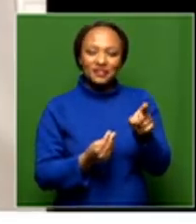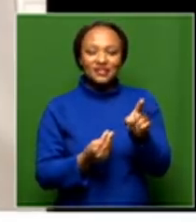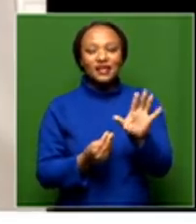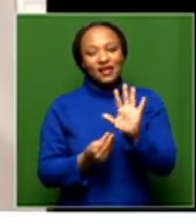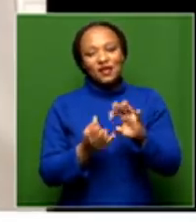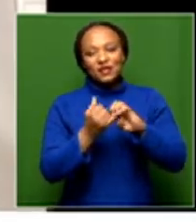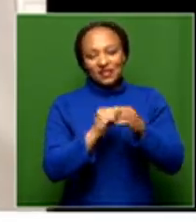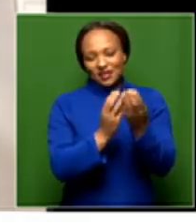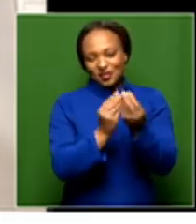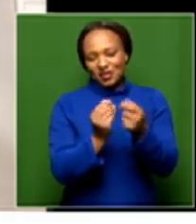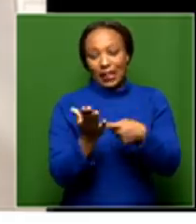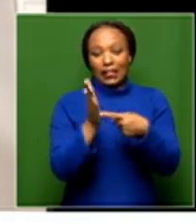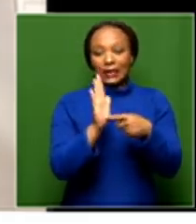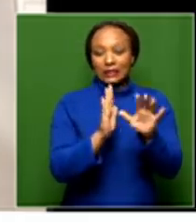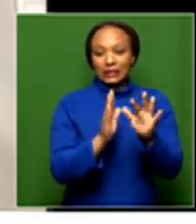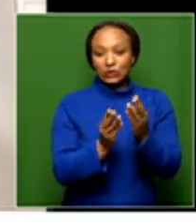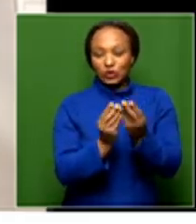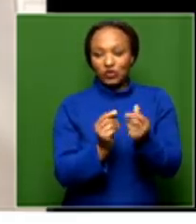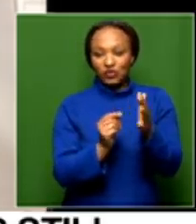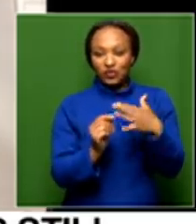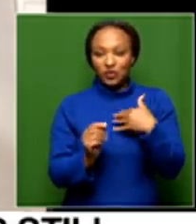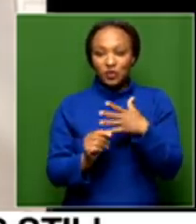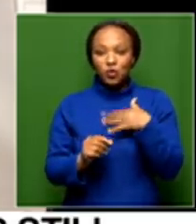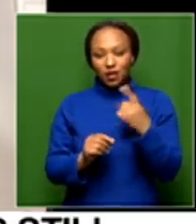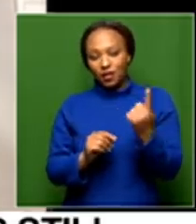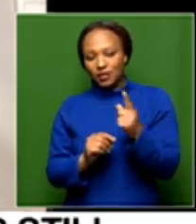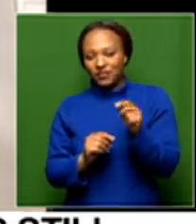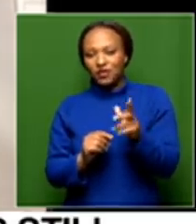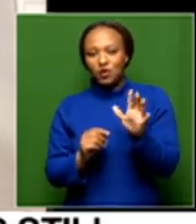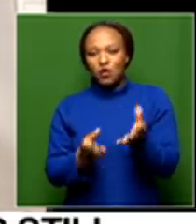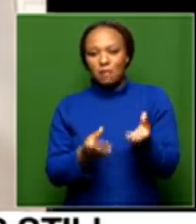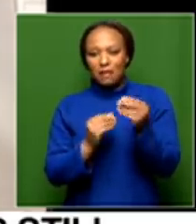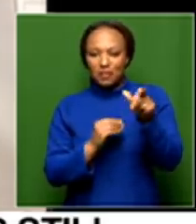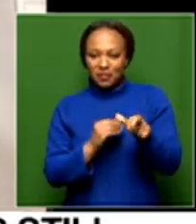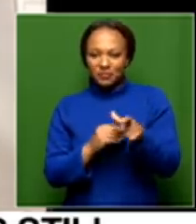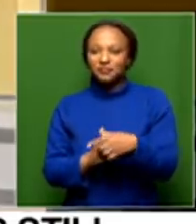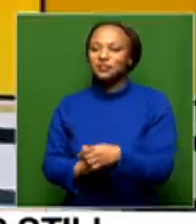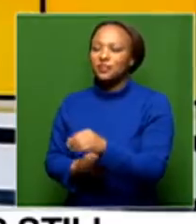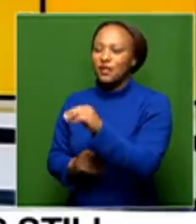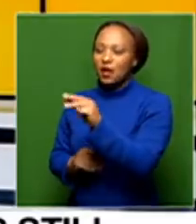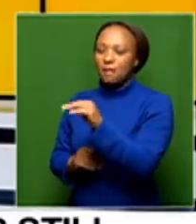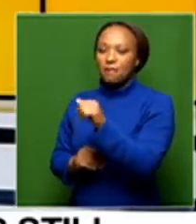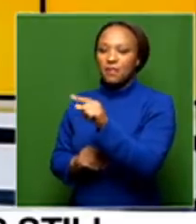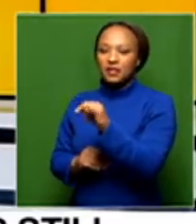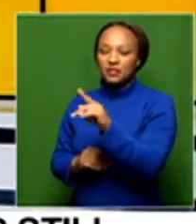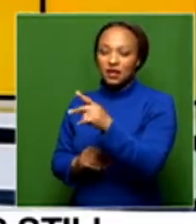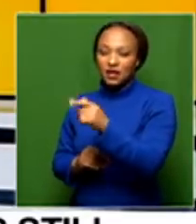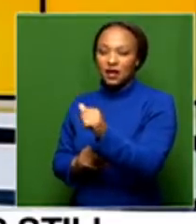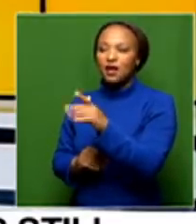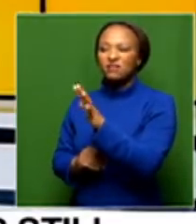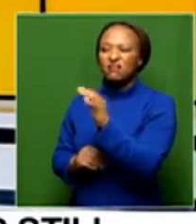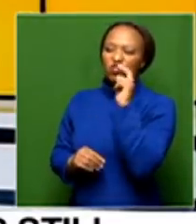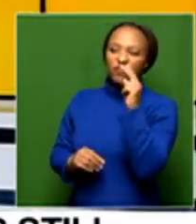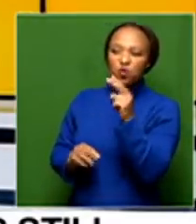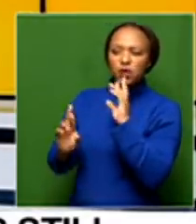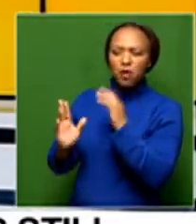we'll we'll we'll try and sort all of that out and we'll we'll bring him on air. It looks like we have managed to get hold of him. But Mtinka, let me get you. What what is your view on this